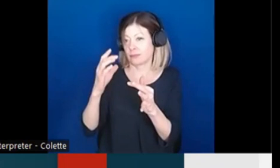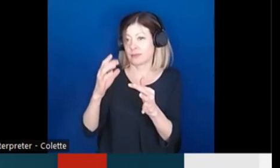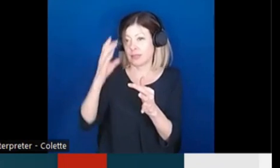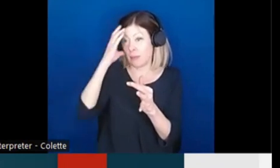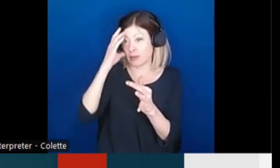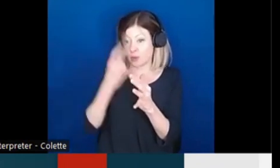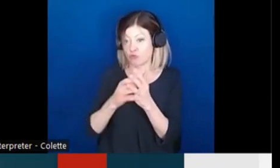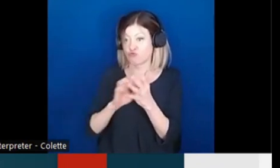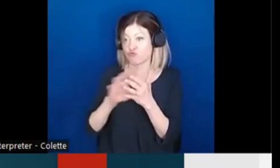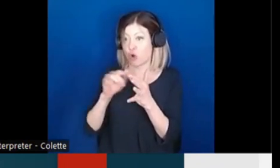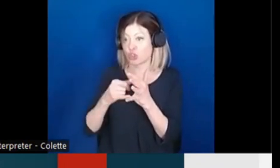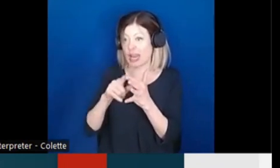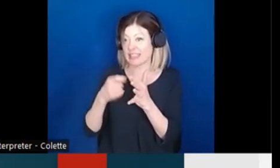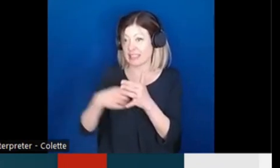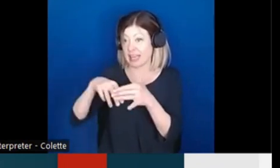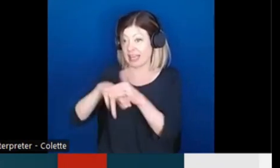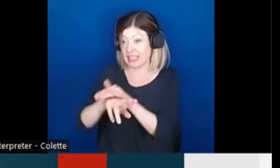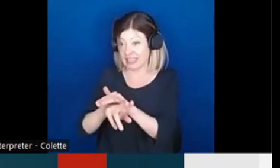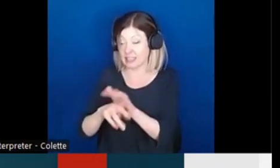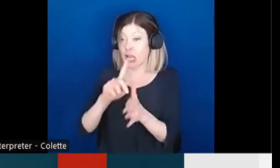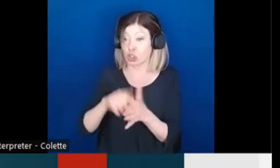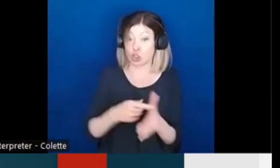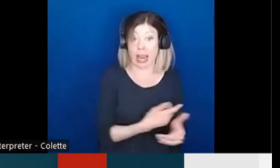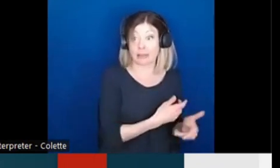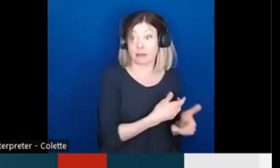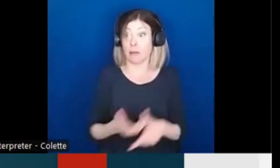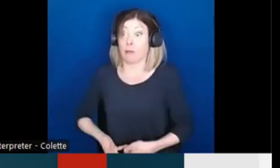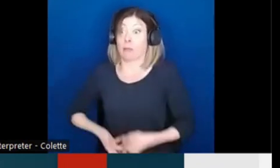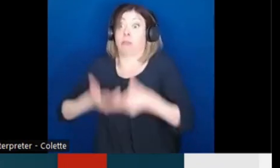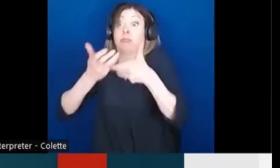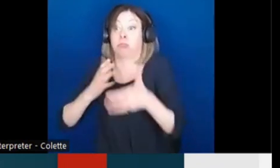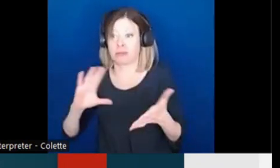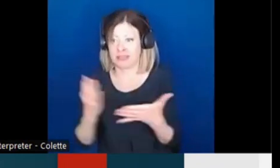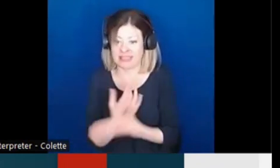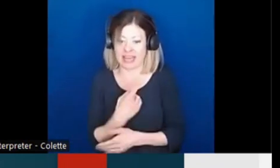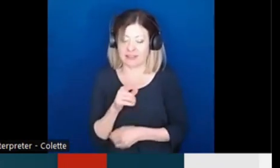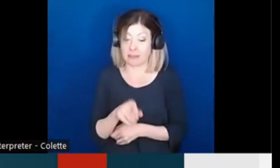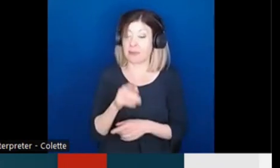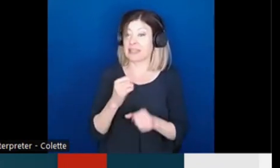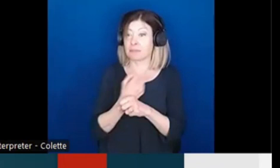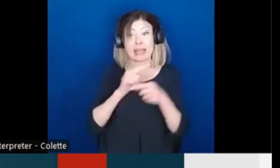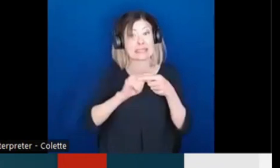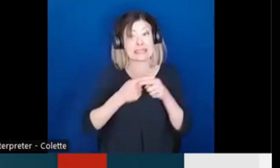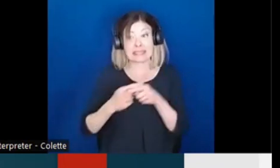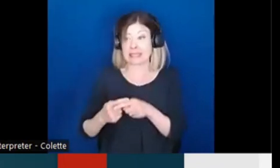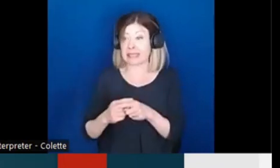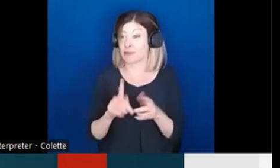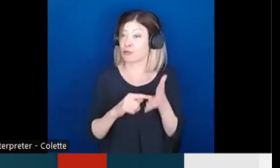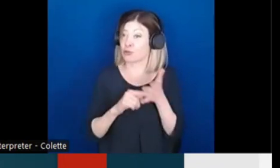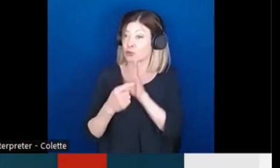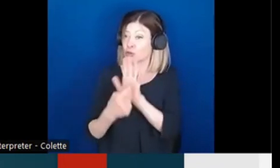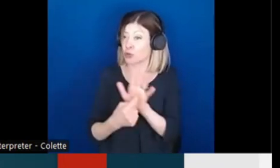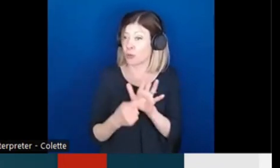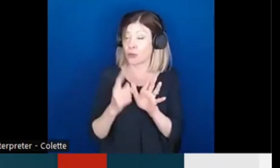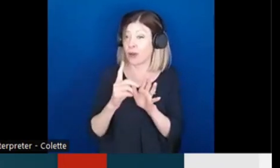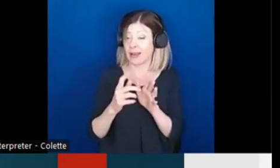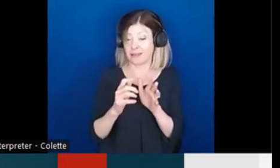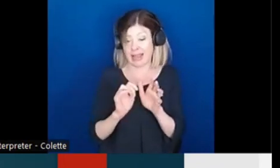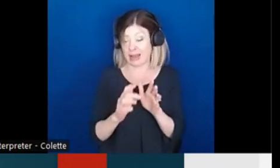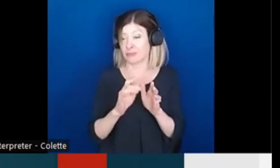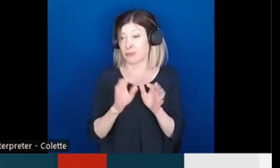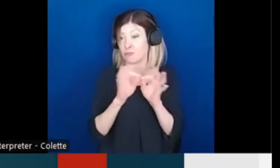knitting. And this just gives you an idea of the weird and strange and amazing ways that the Bronte's writing,